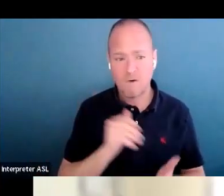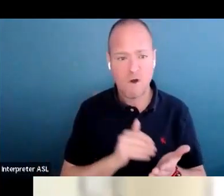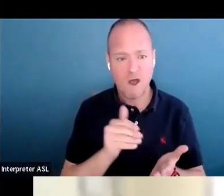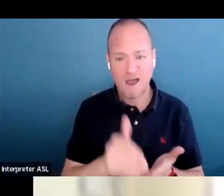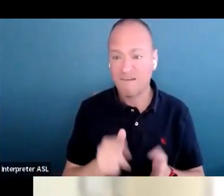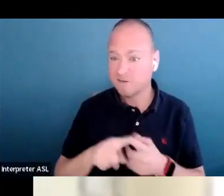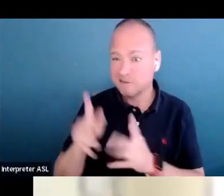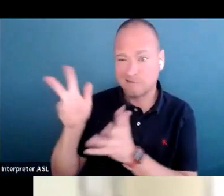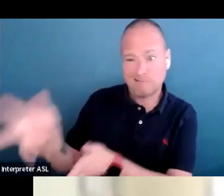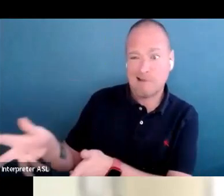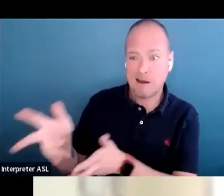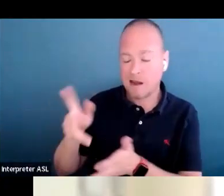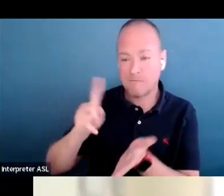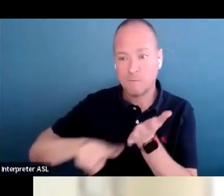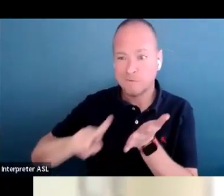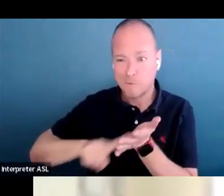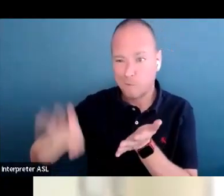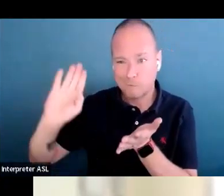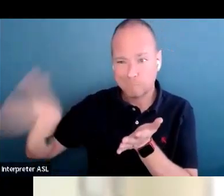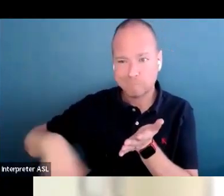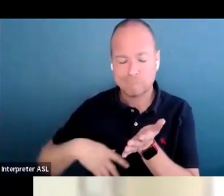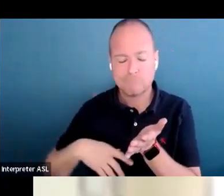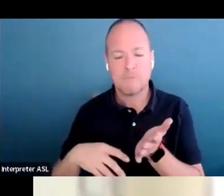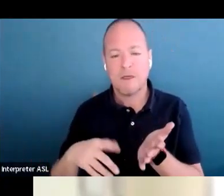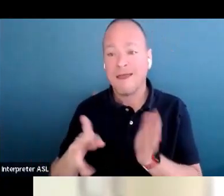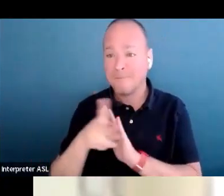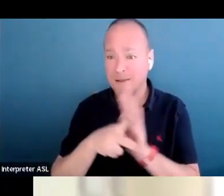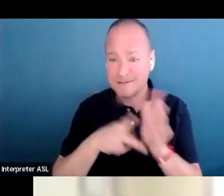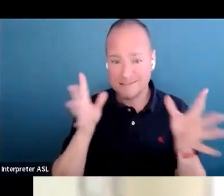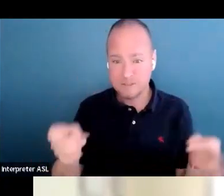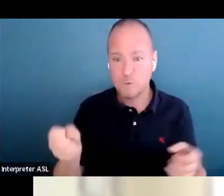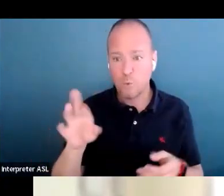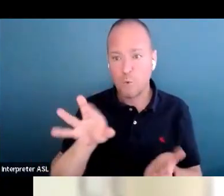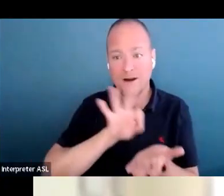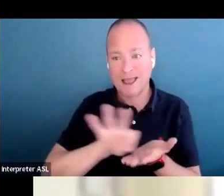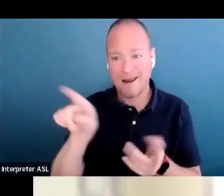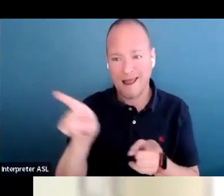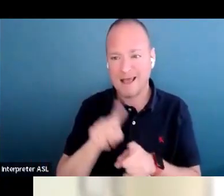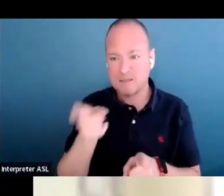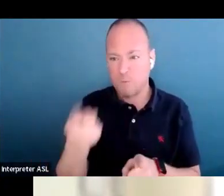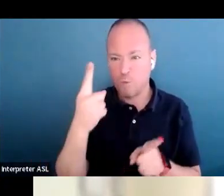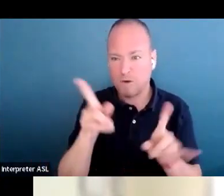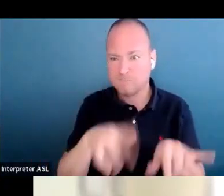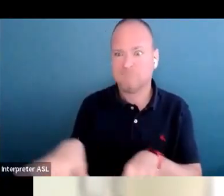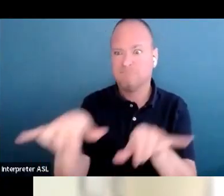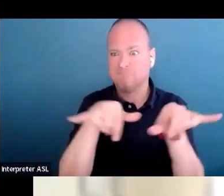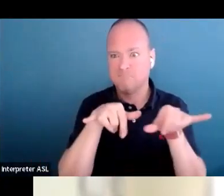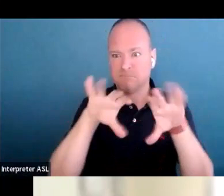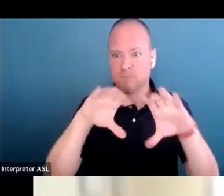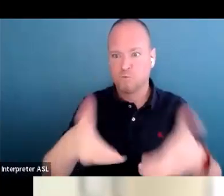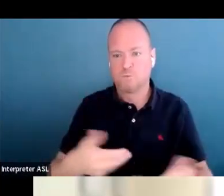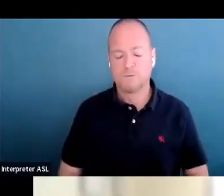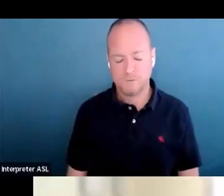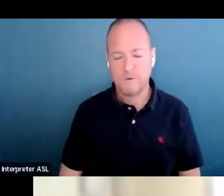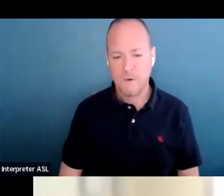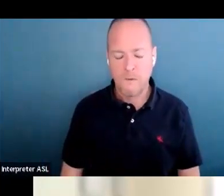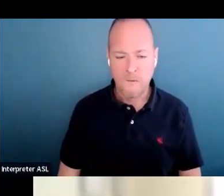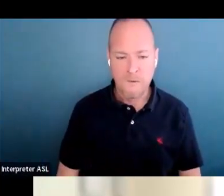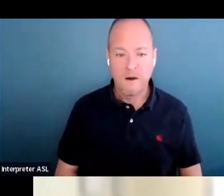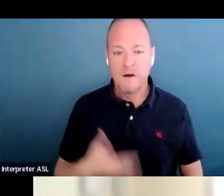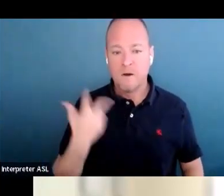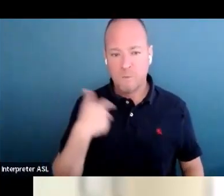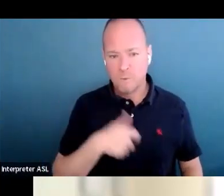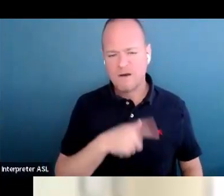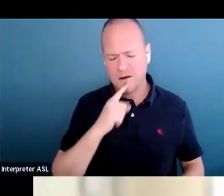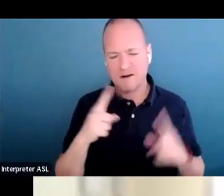left out of research and policy decisions or counted as one homogeneous group. We are a